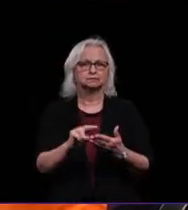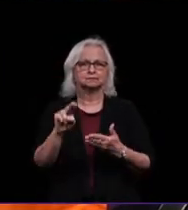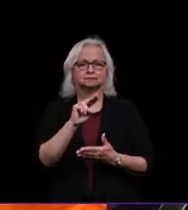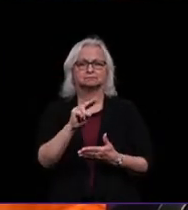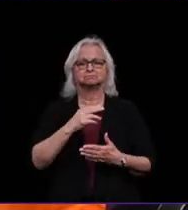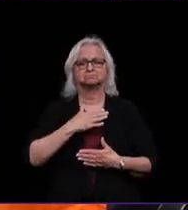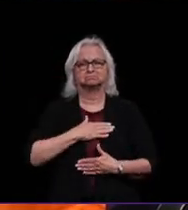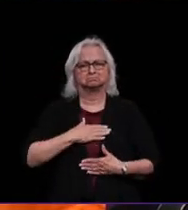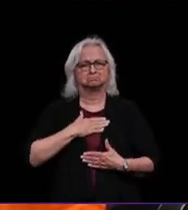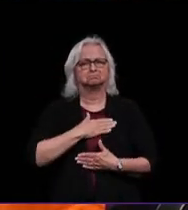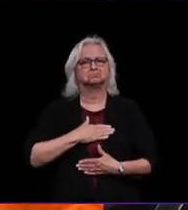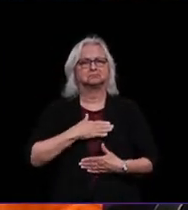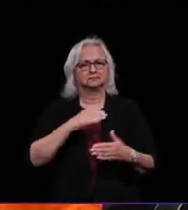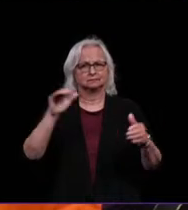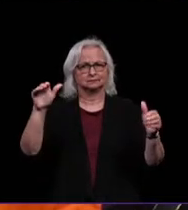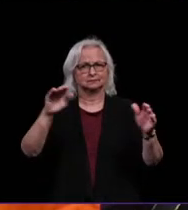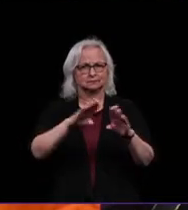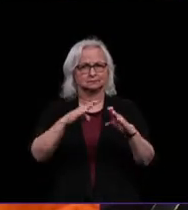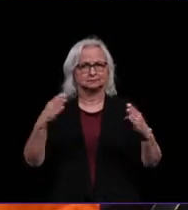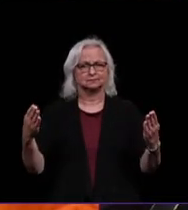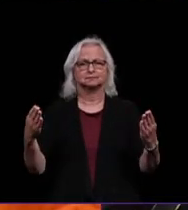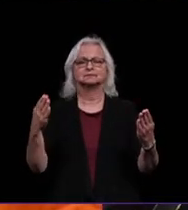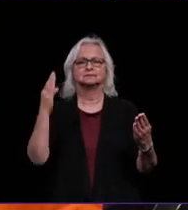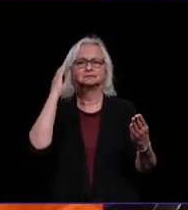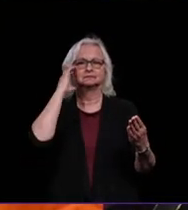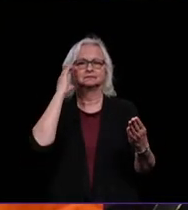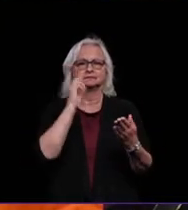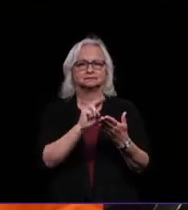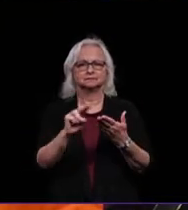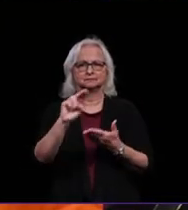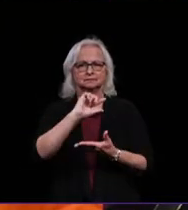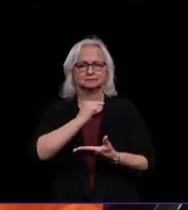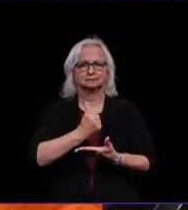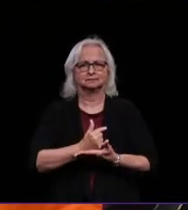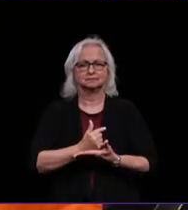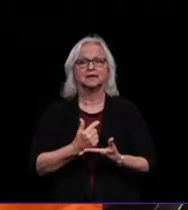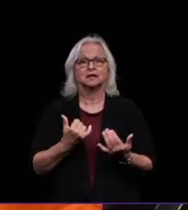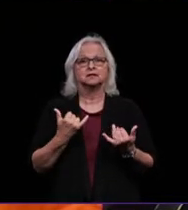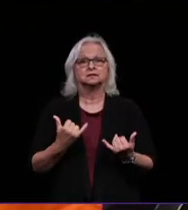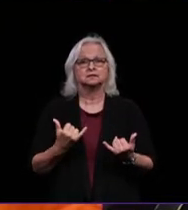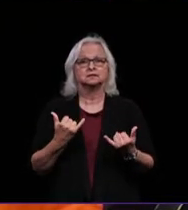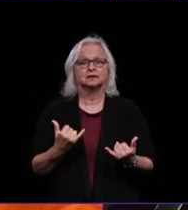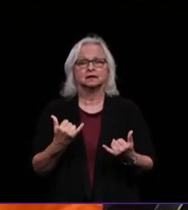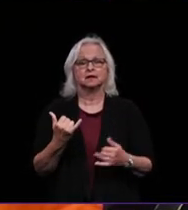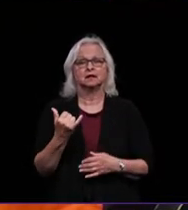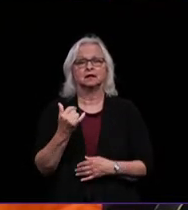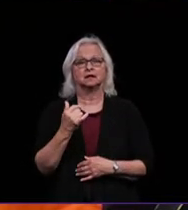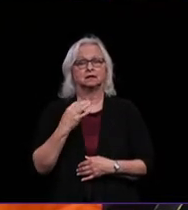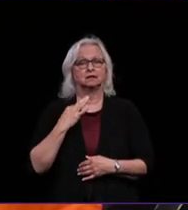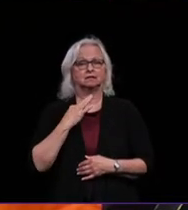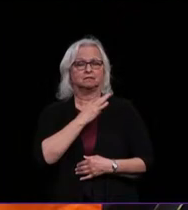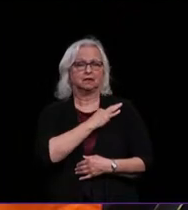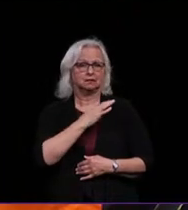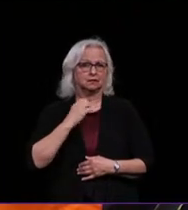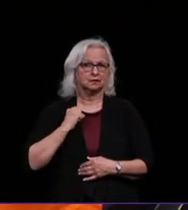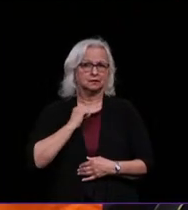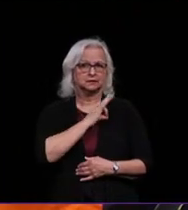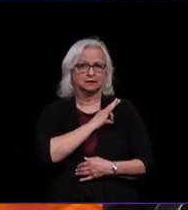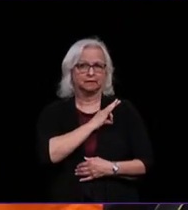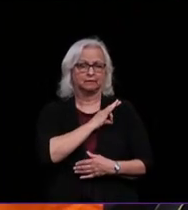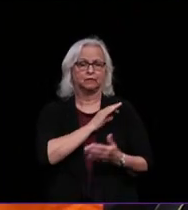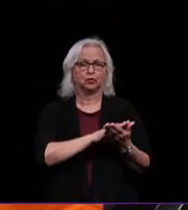to open Clemson University's graduation. Today, those who the faculties of Clemson's colleges